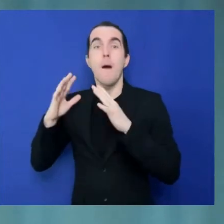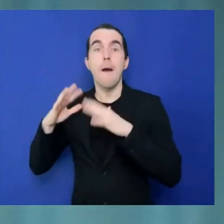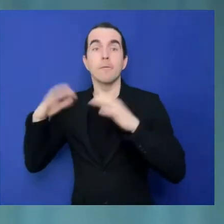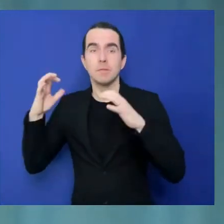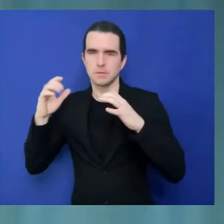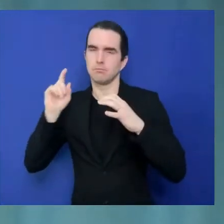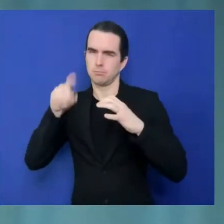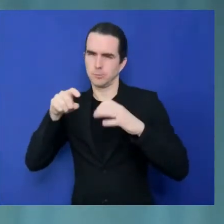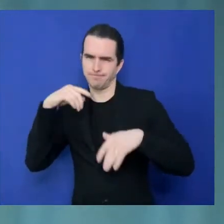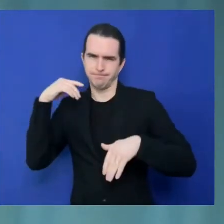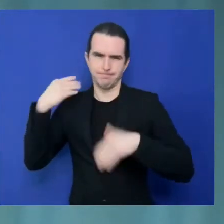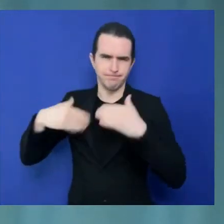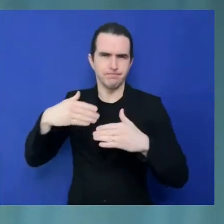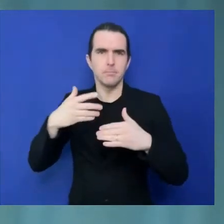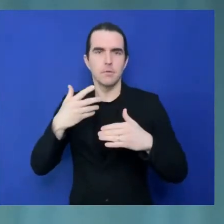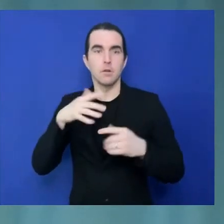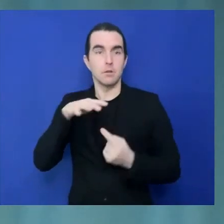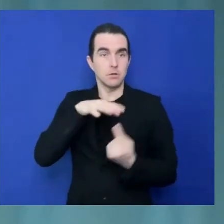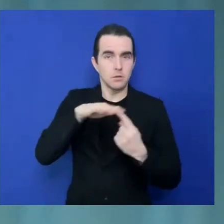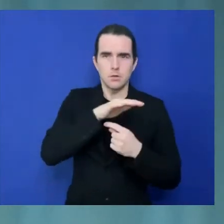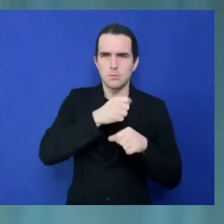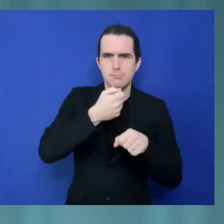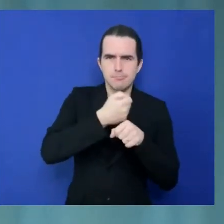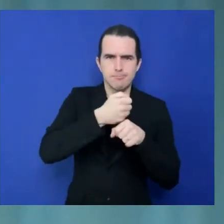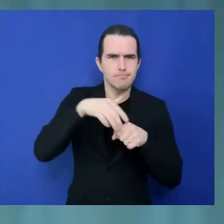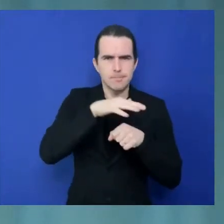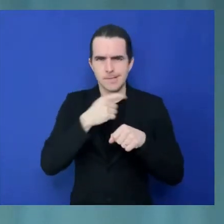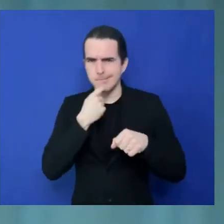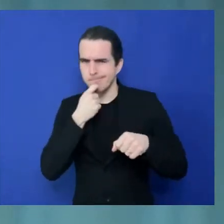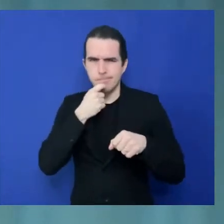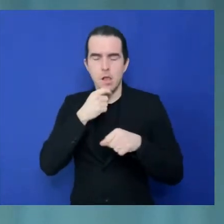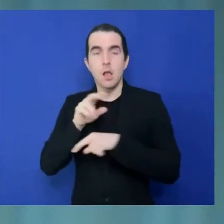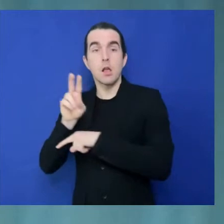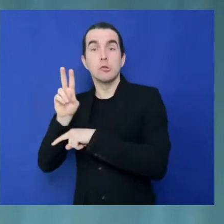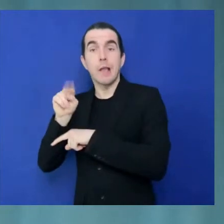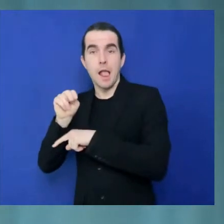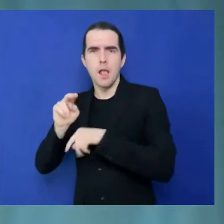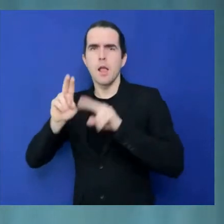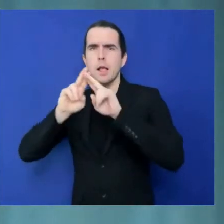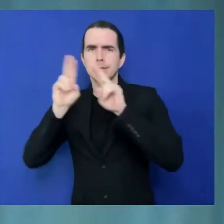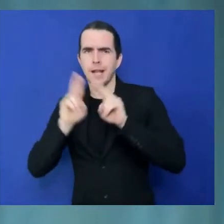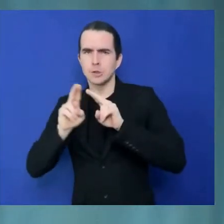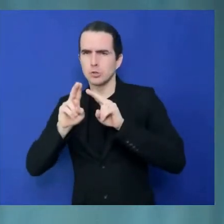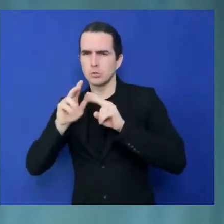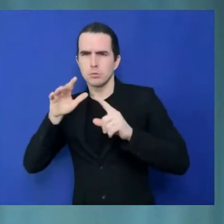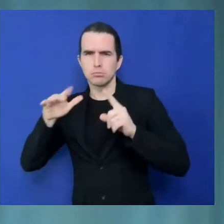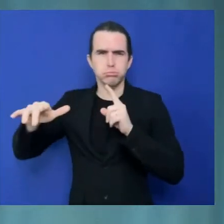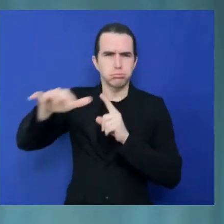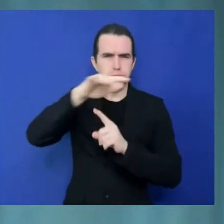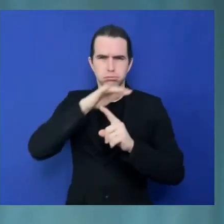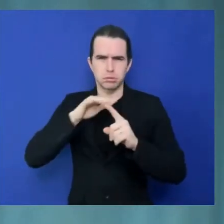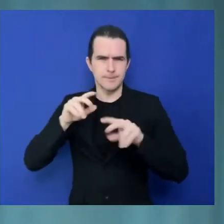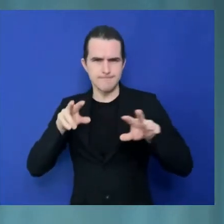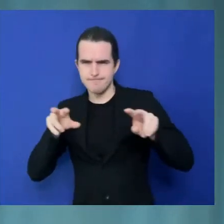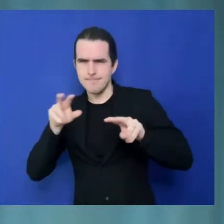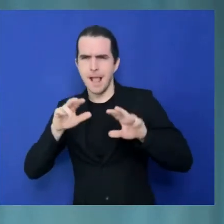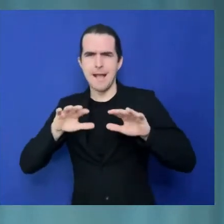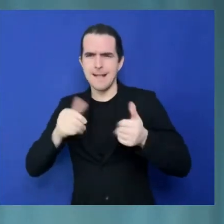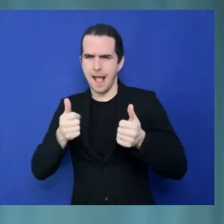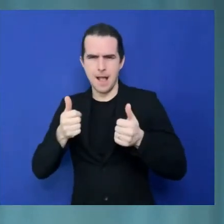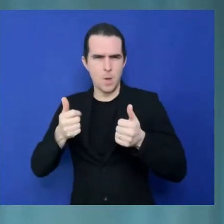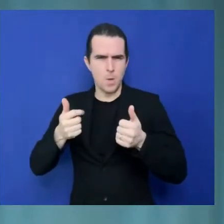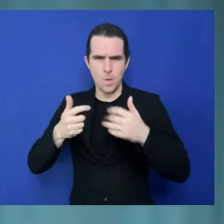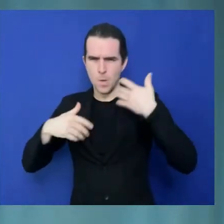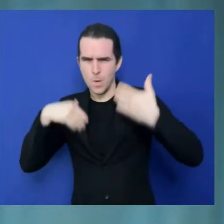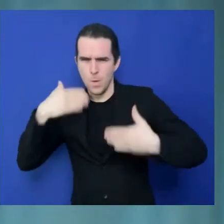in the way of inclusion. True accessibility goes beyond ensuring physical access to places or to information.